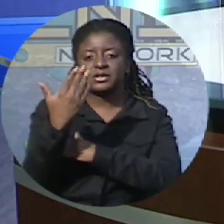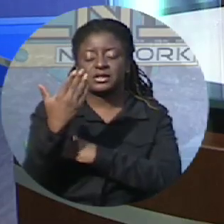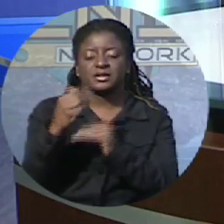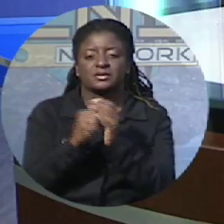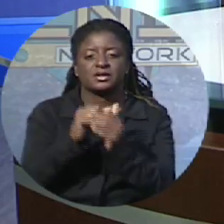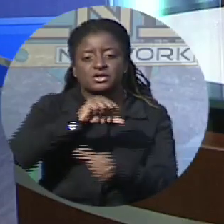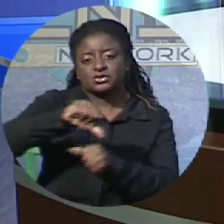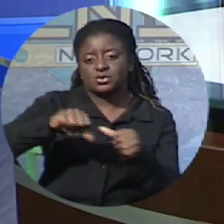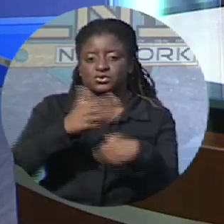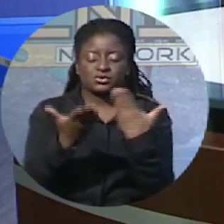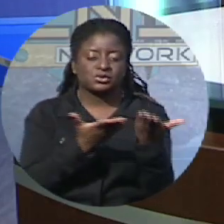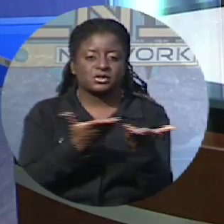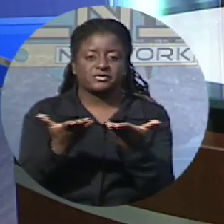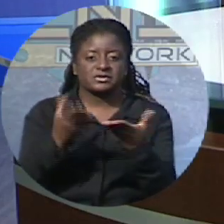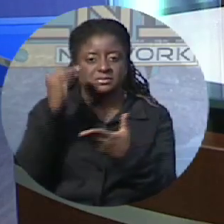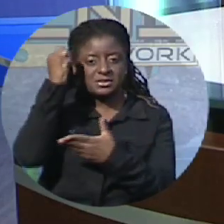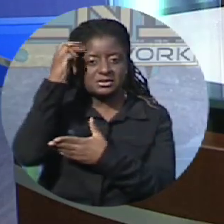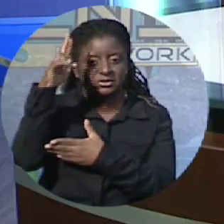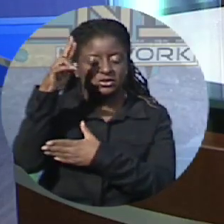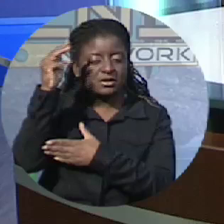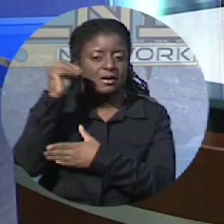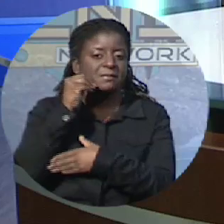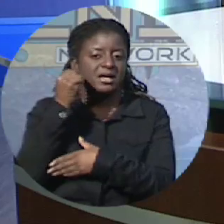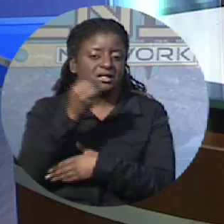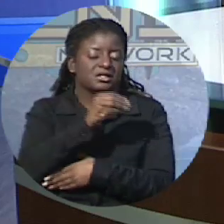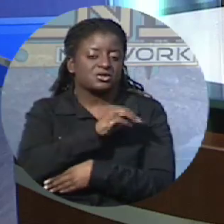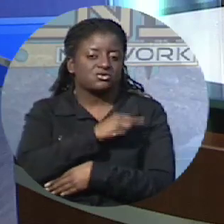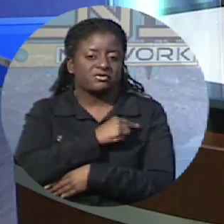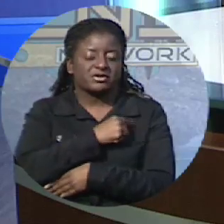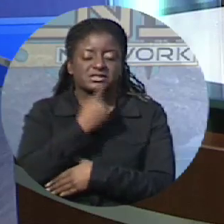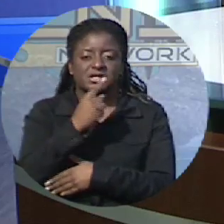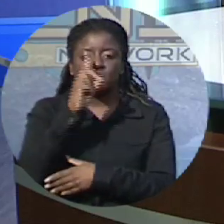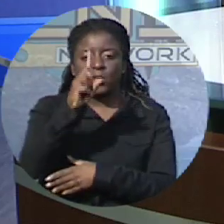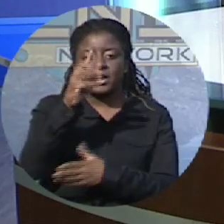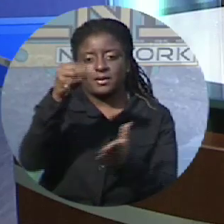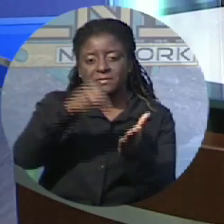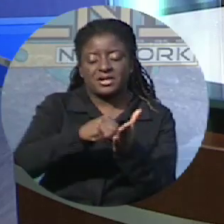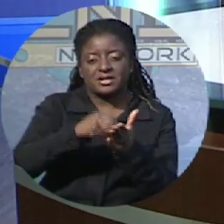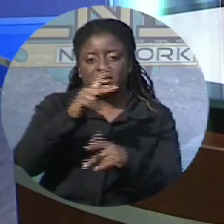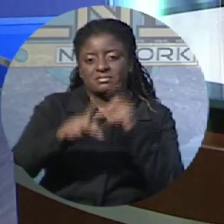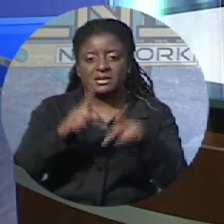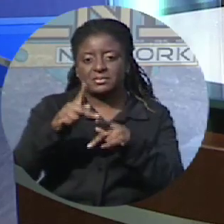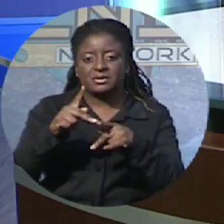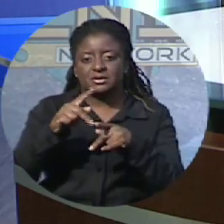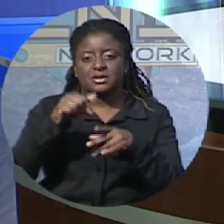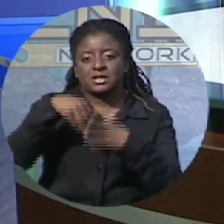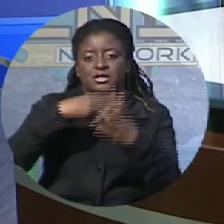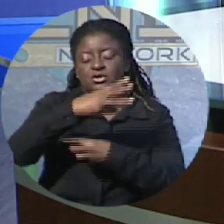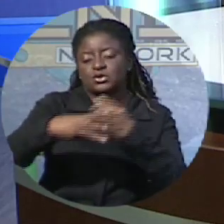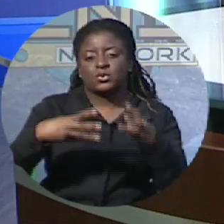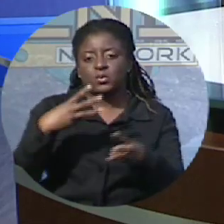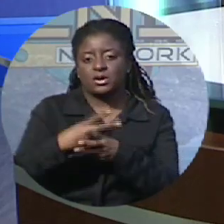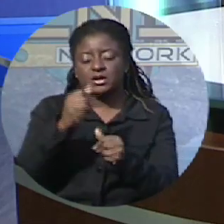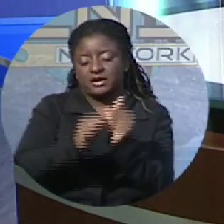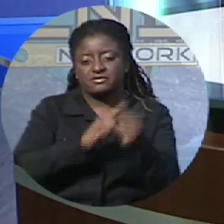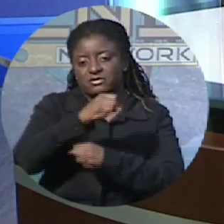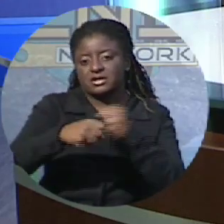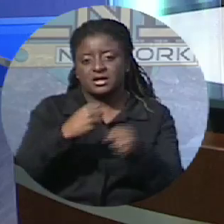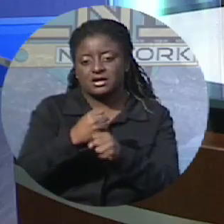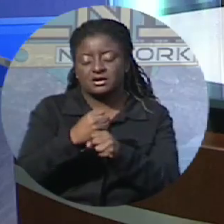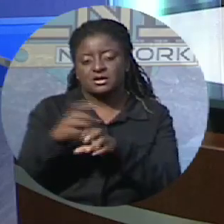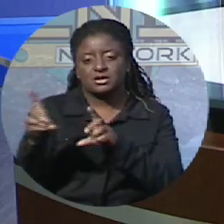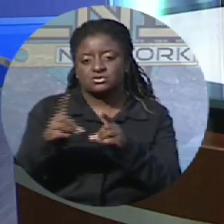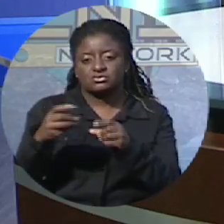Social Services Minister Melanie Griffin noted that 1 million people worldwide commit suicide annually, with almost 10 times